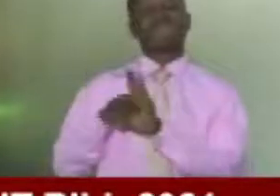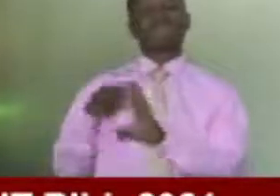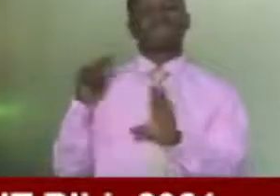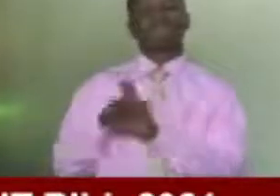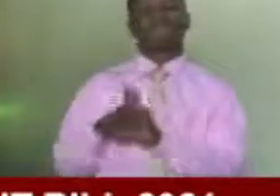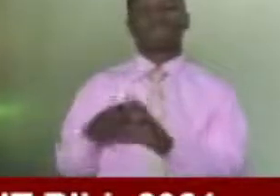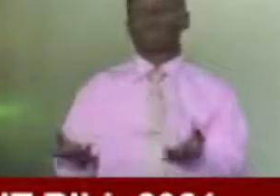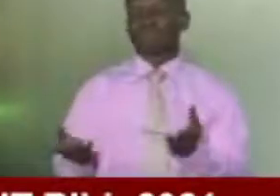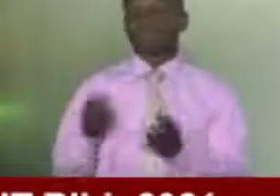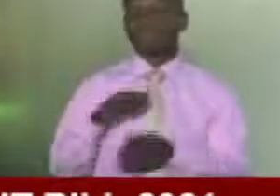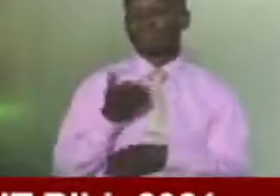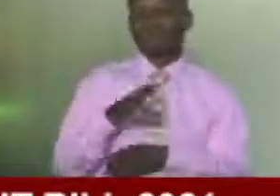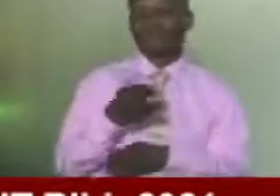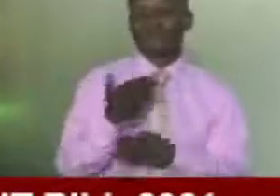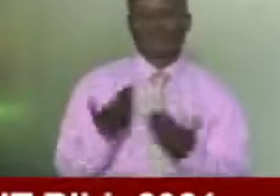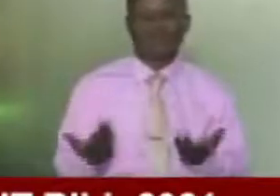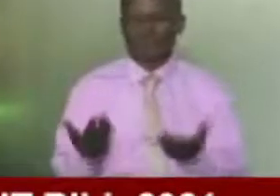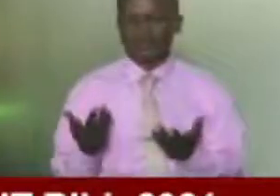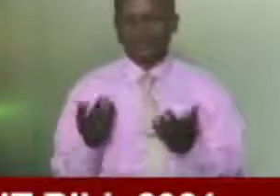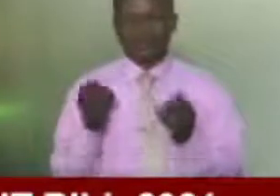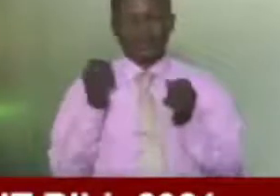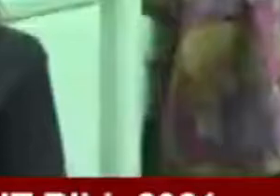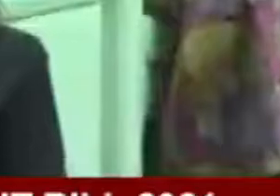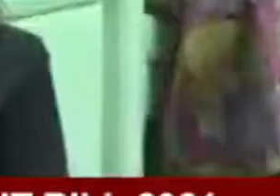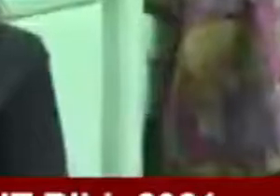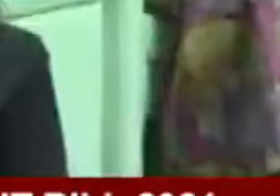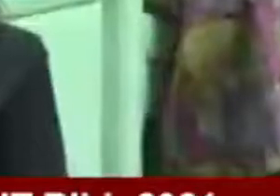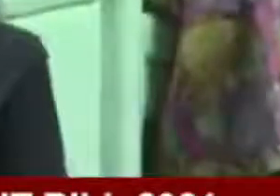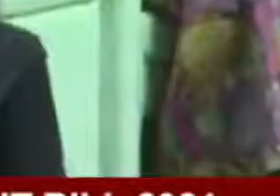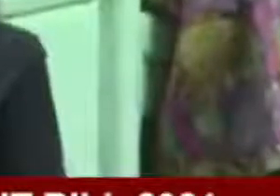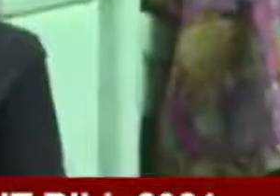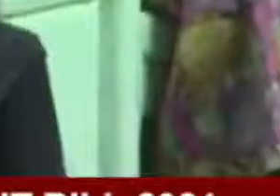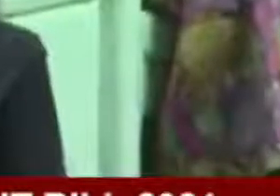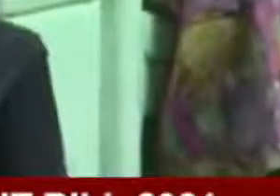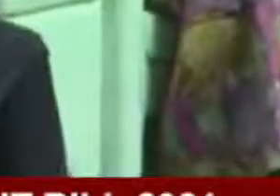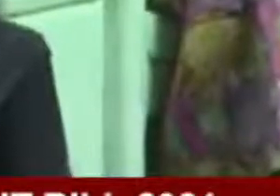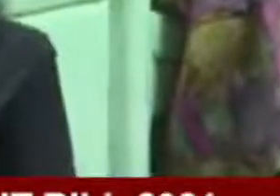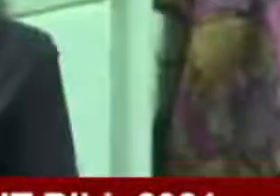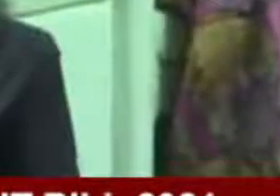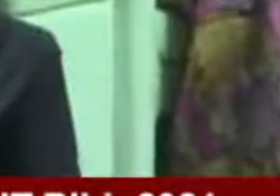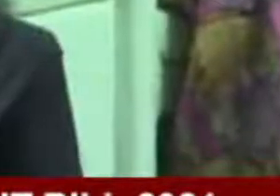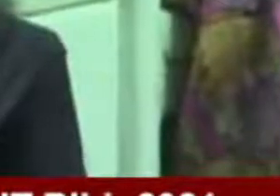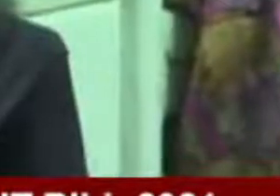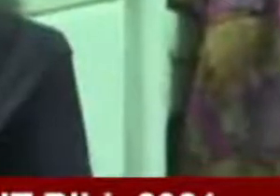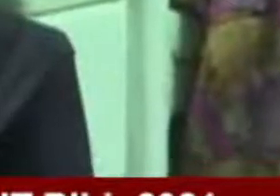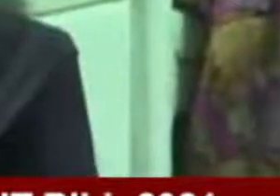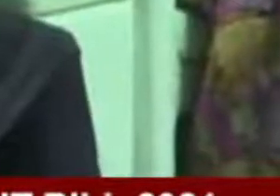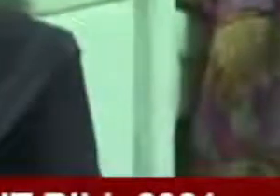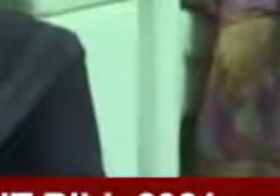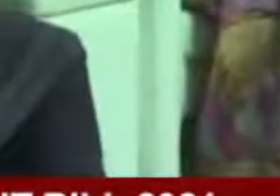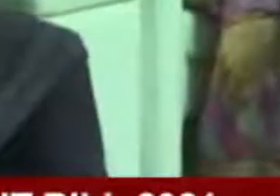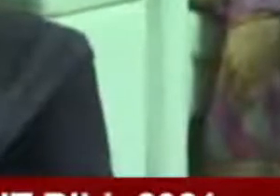word? Magu. Shockingly, I agree with the president. He said, allow political parties